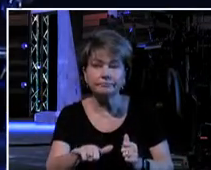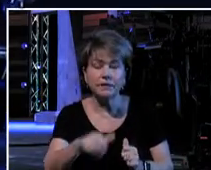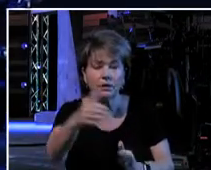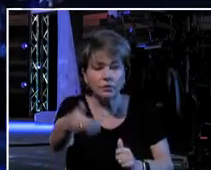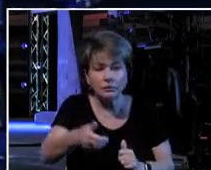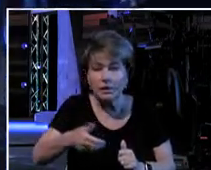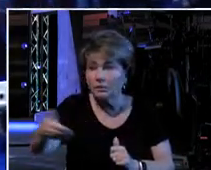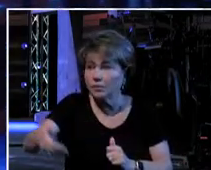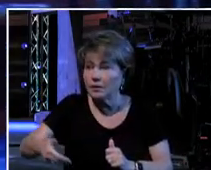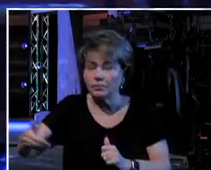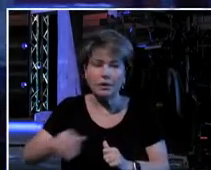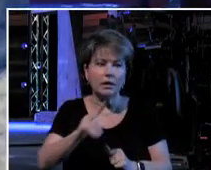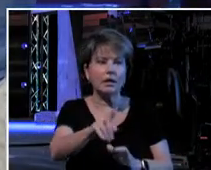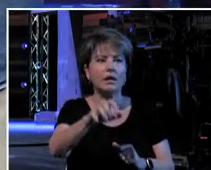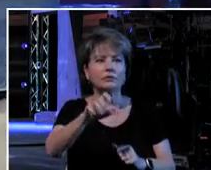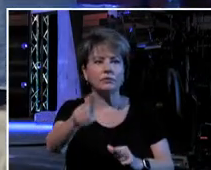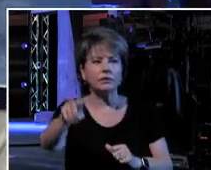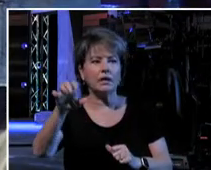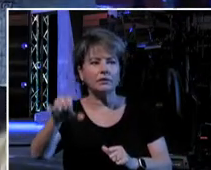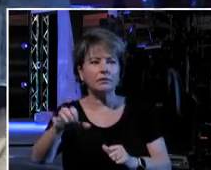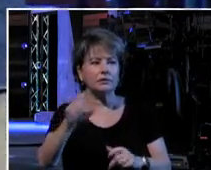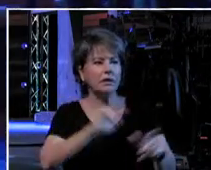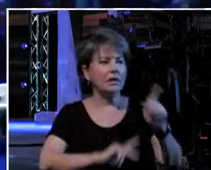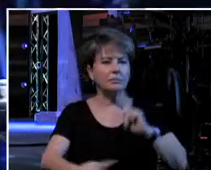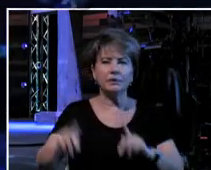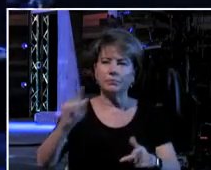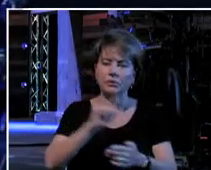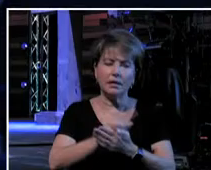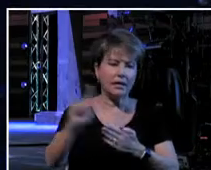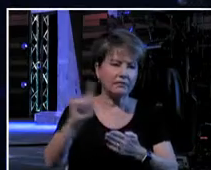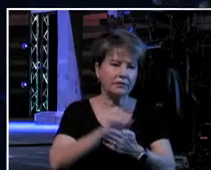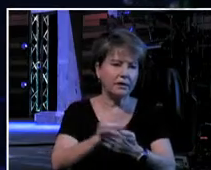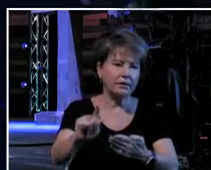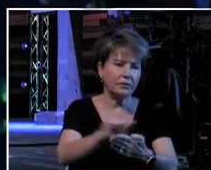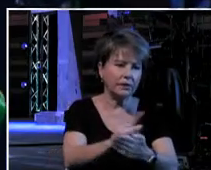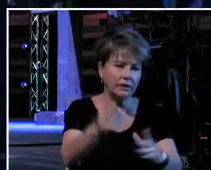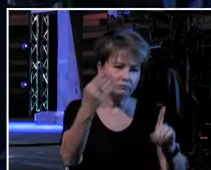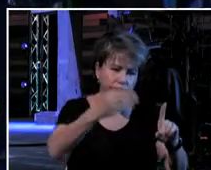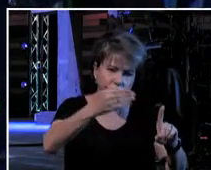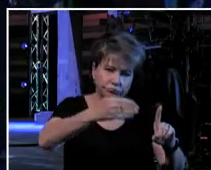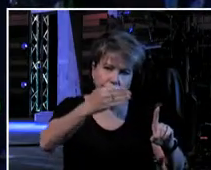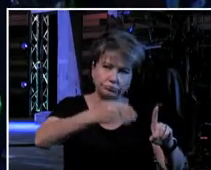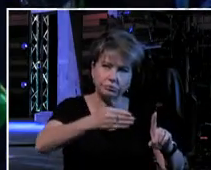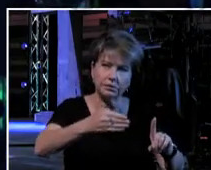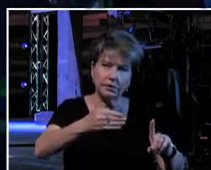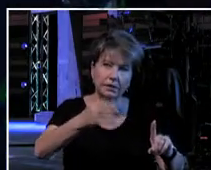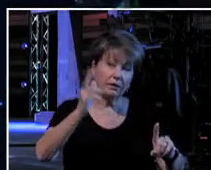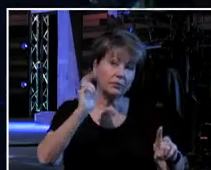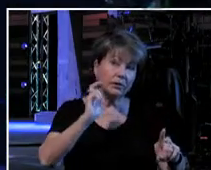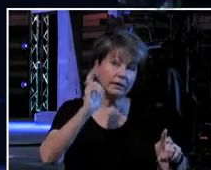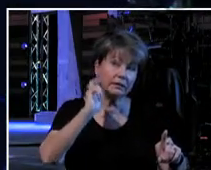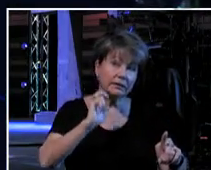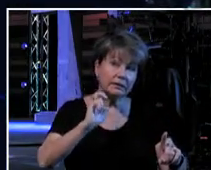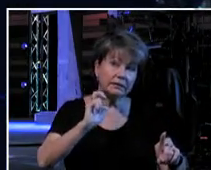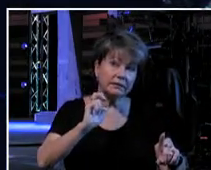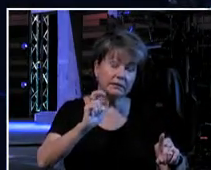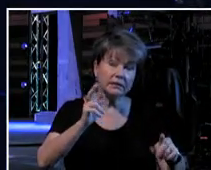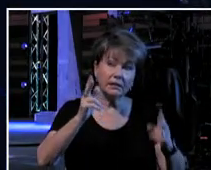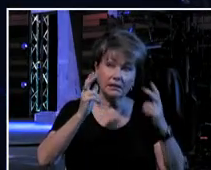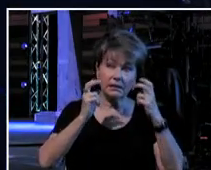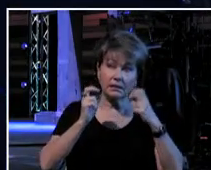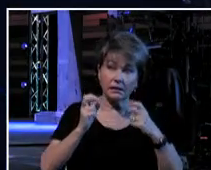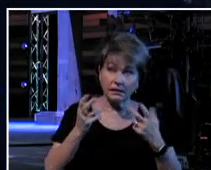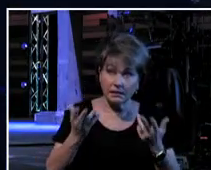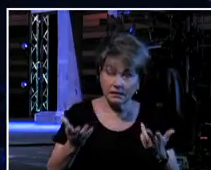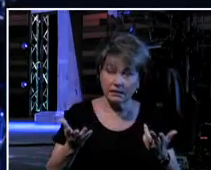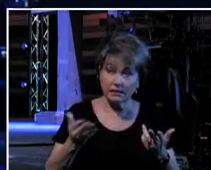to this news, each weekend, we always like to listen at where they're at. And we like to hear where they're at, because wherever they're at, we